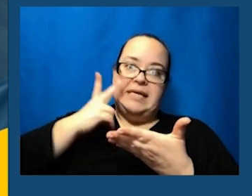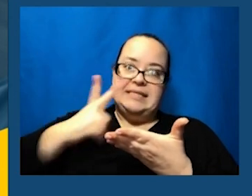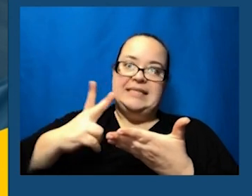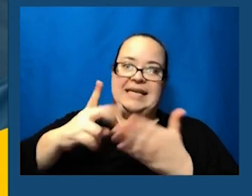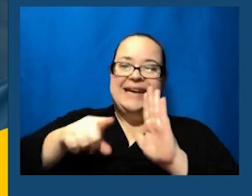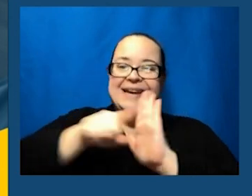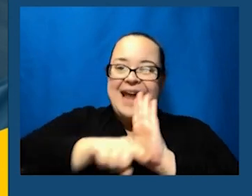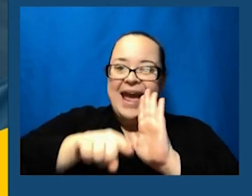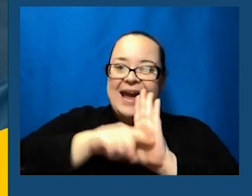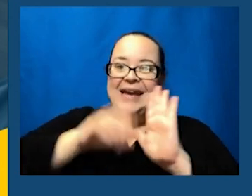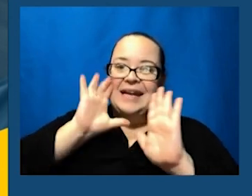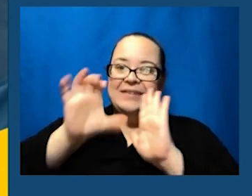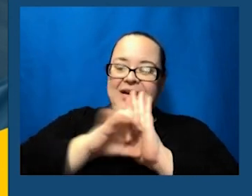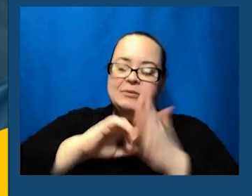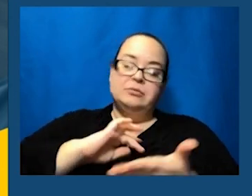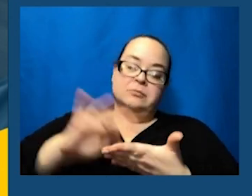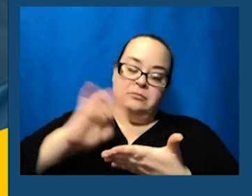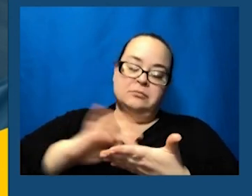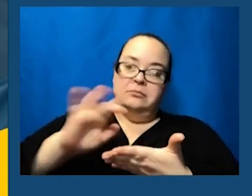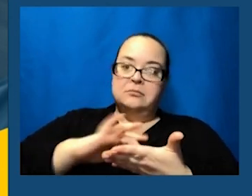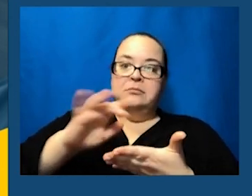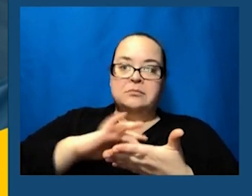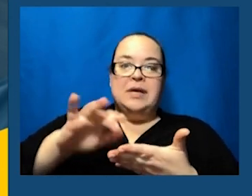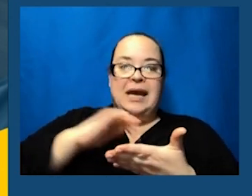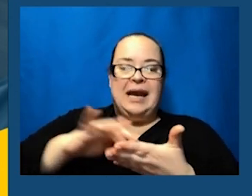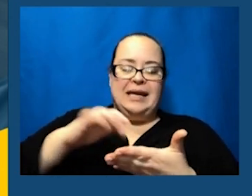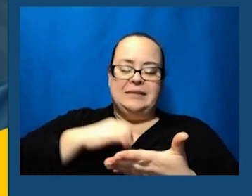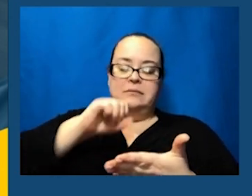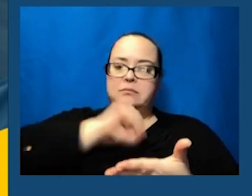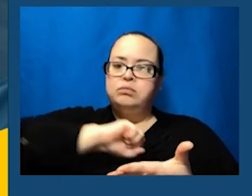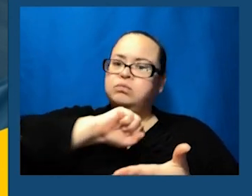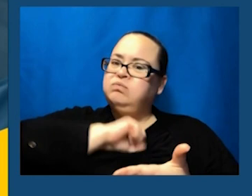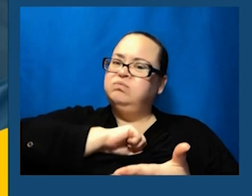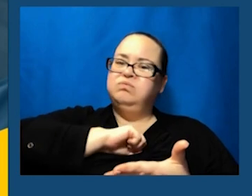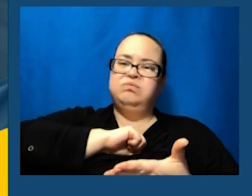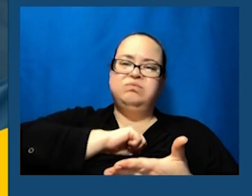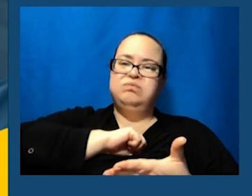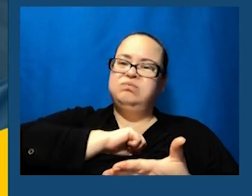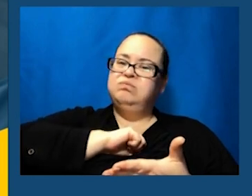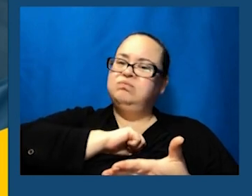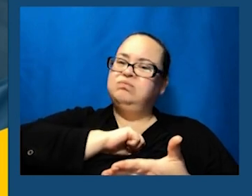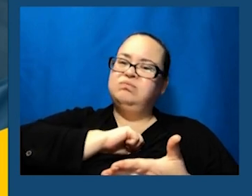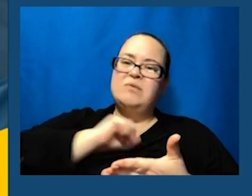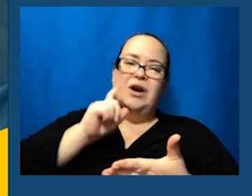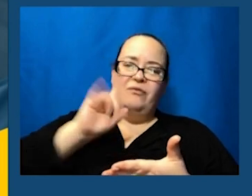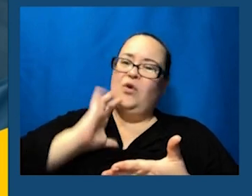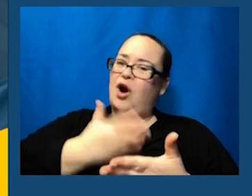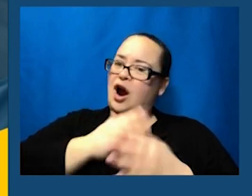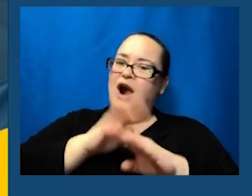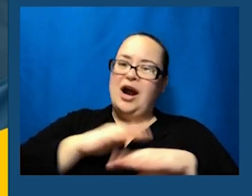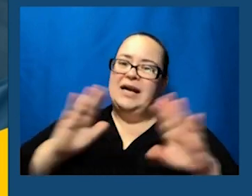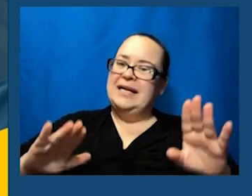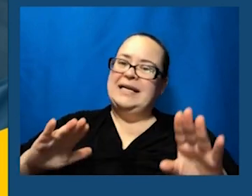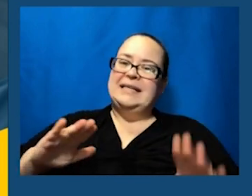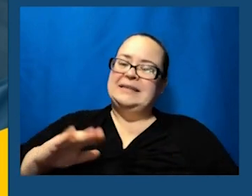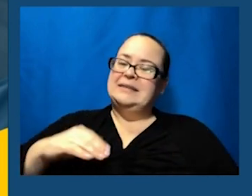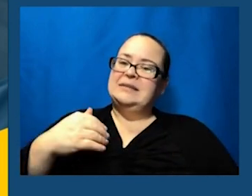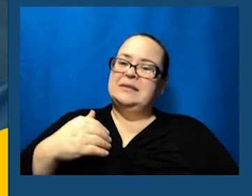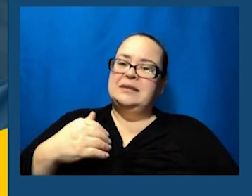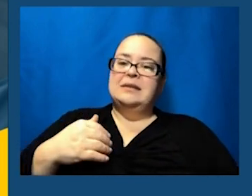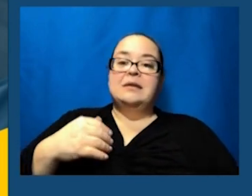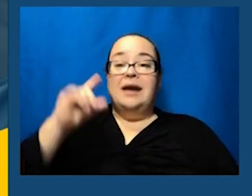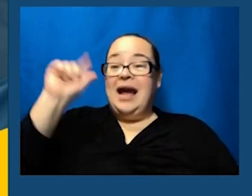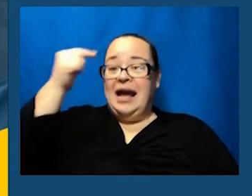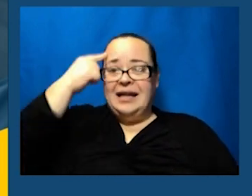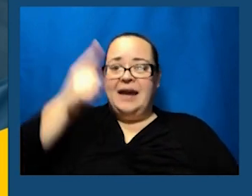And it's really taking its toll on our kids. And this is something that normally you wouldn't expect governors to be talking about, but I'm so proud that working with